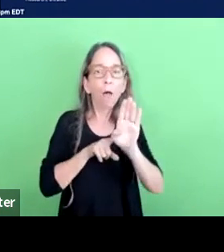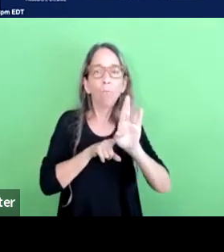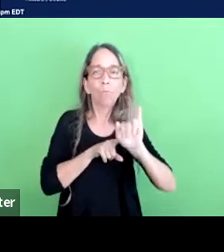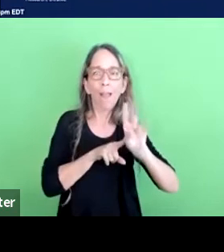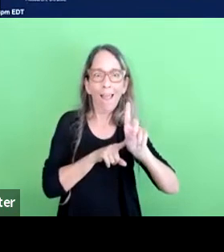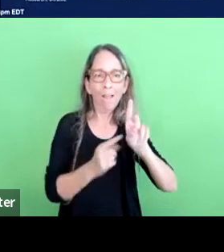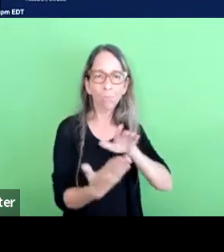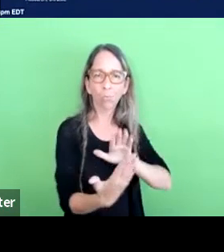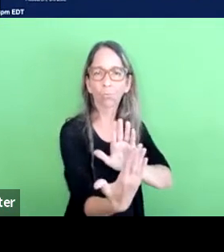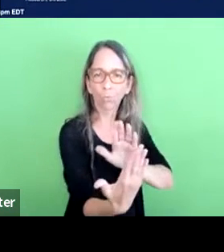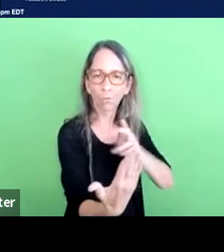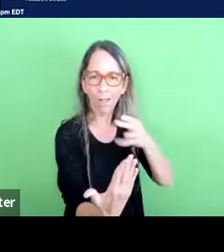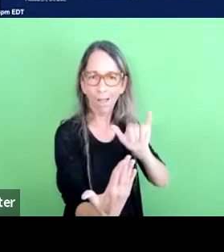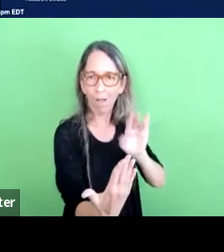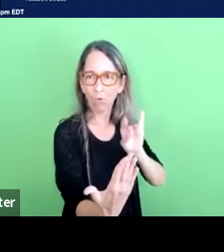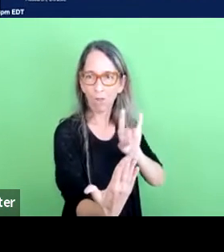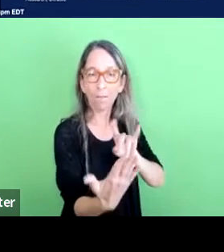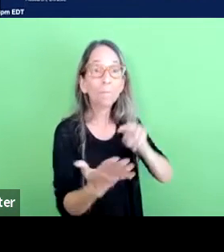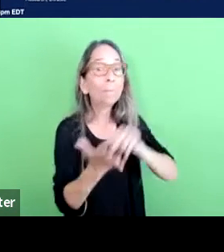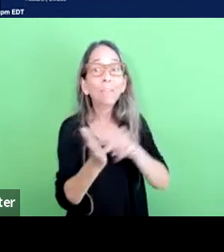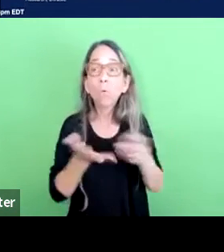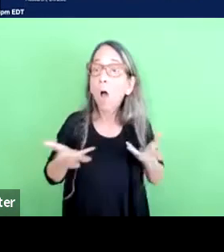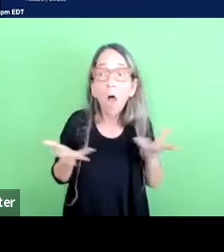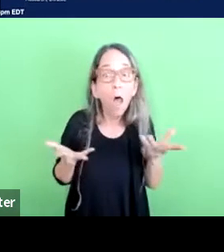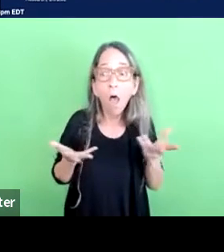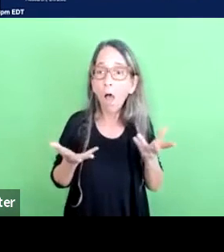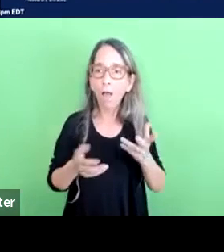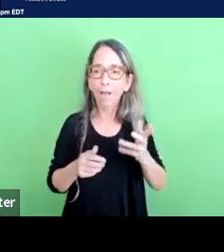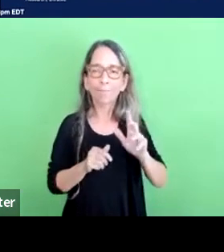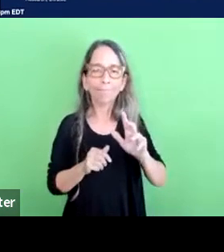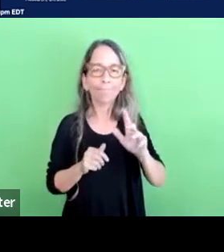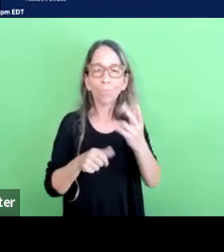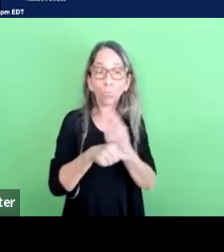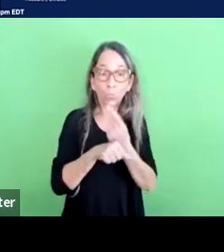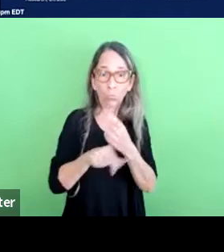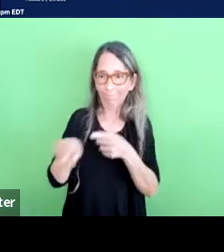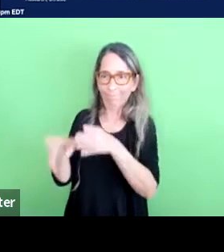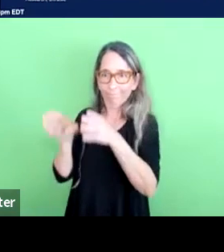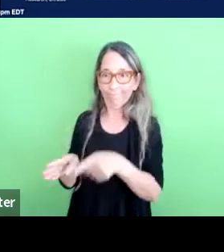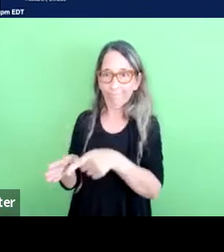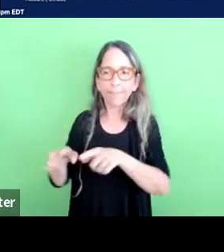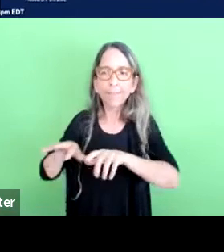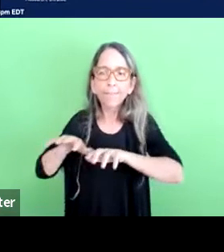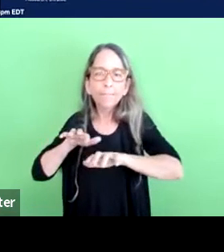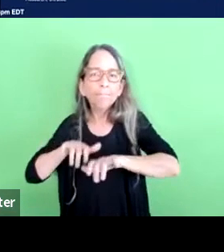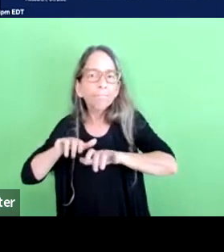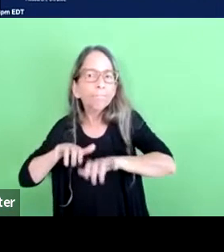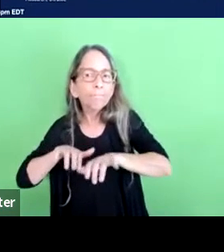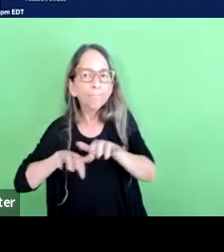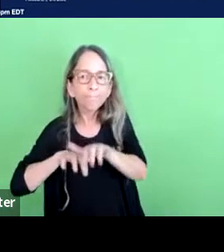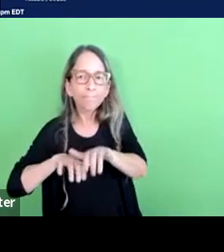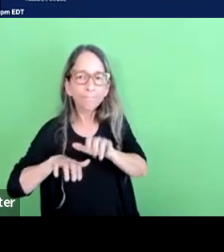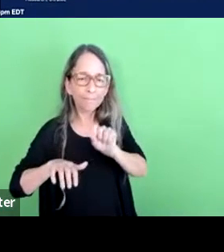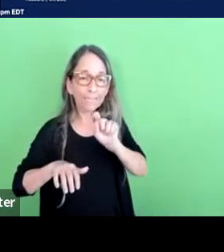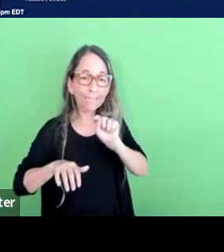do is we allow our users to choose between using stenographers or automatic speech recognition, and they can